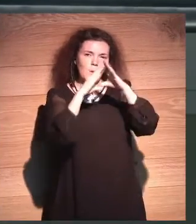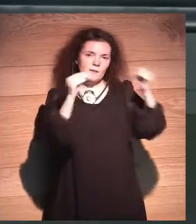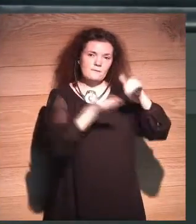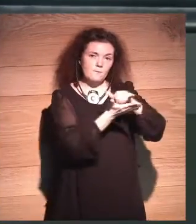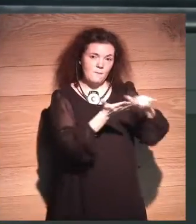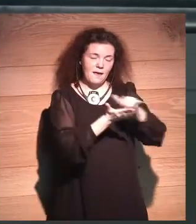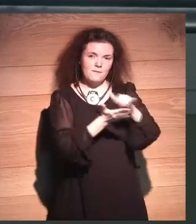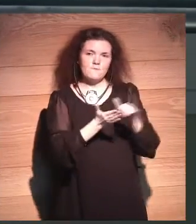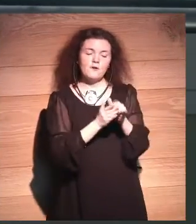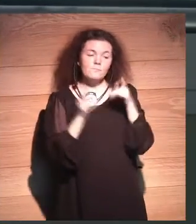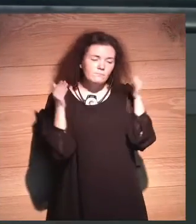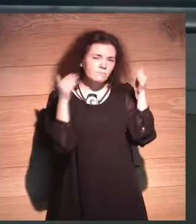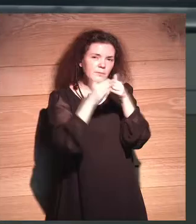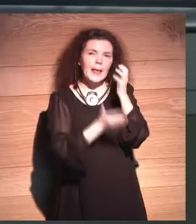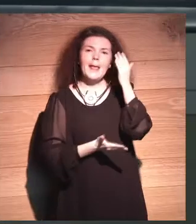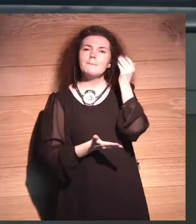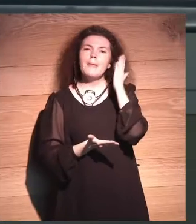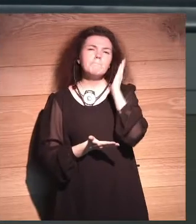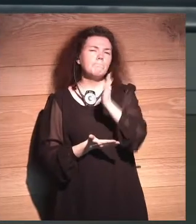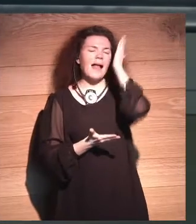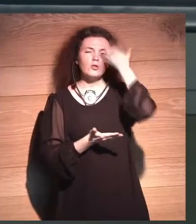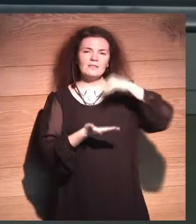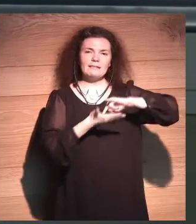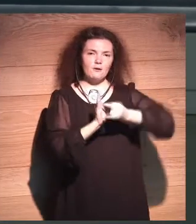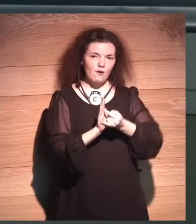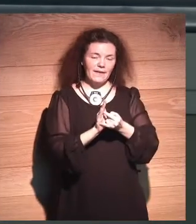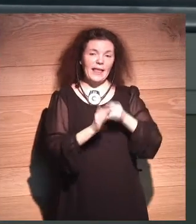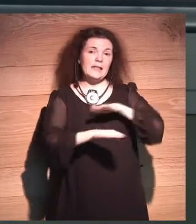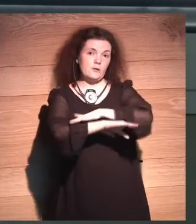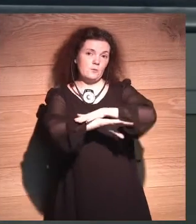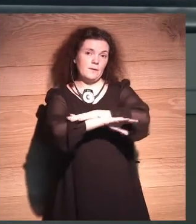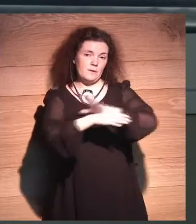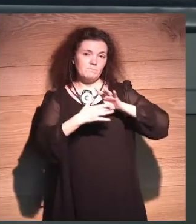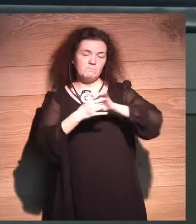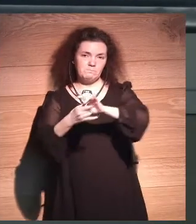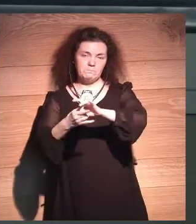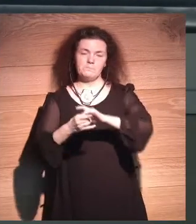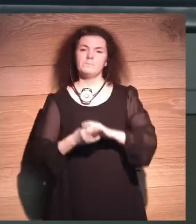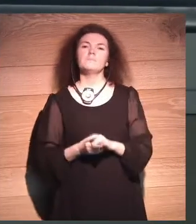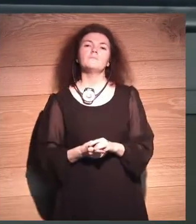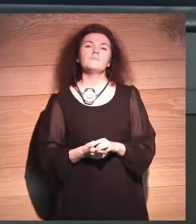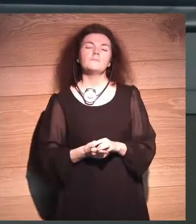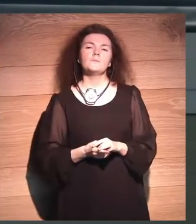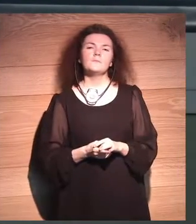of technology on governance. I'm just coming from an event right now to announce the founding of GovLab Madrid.